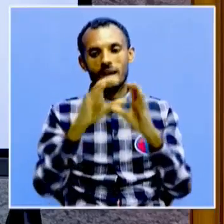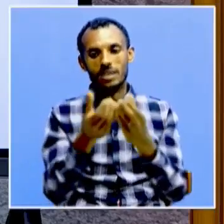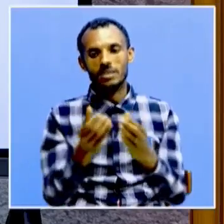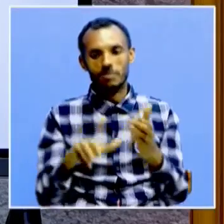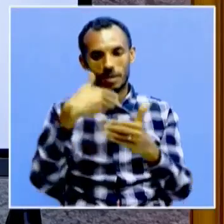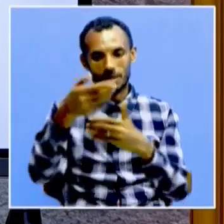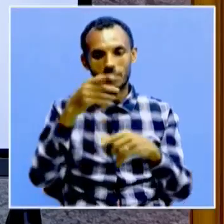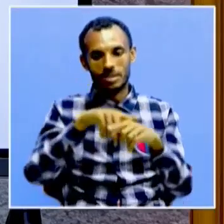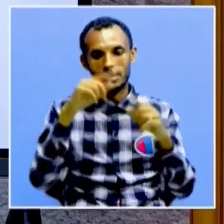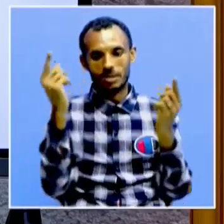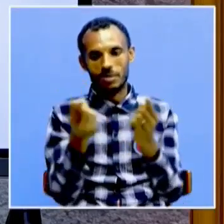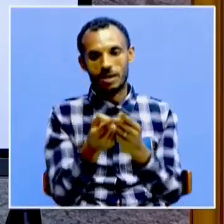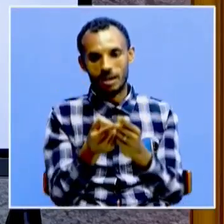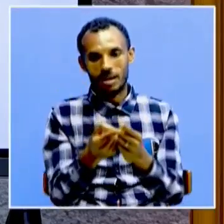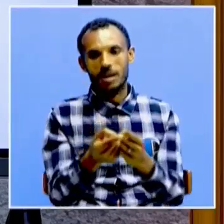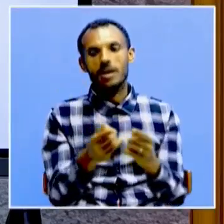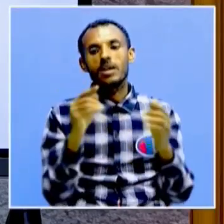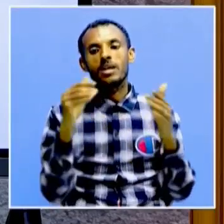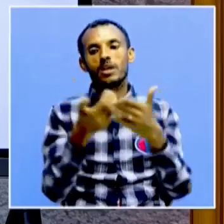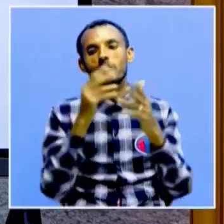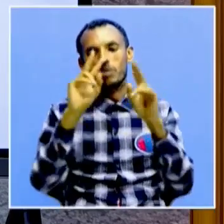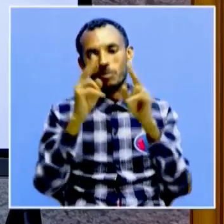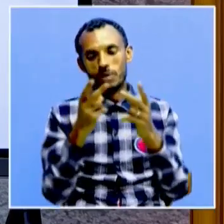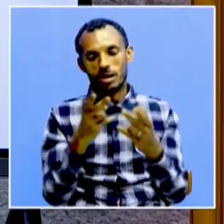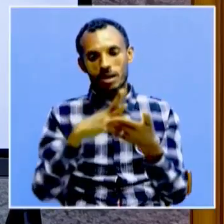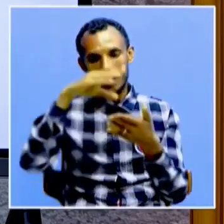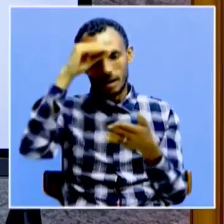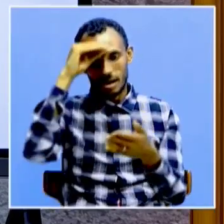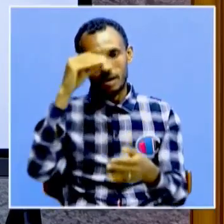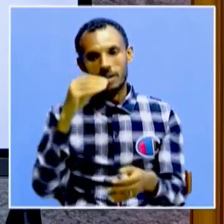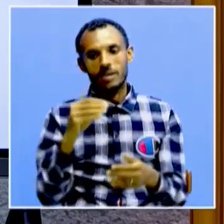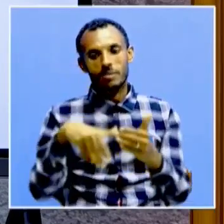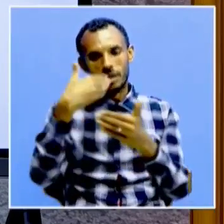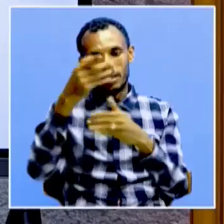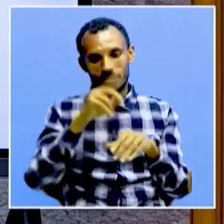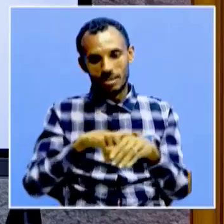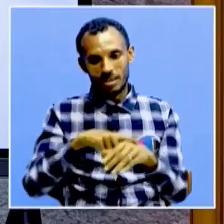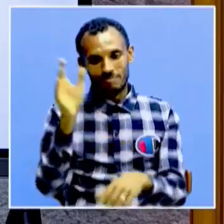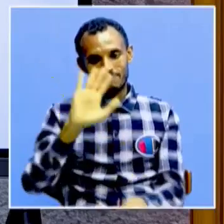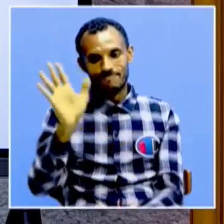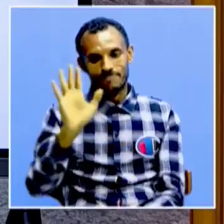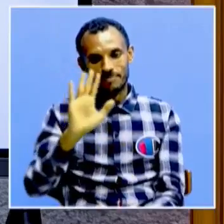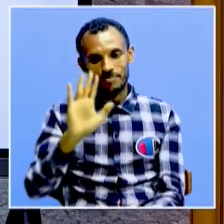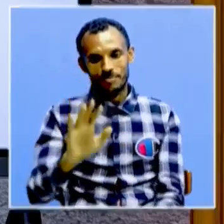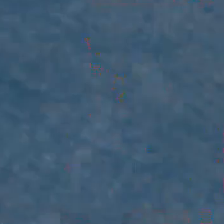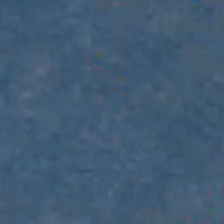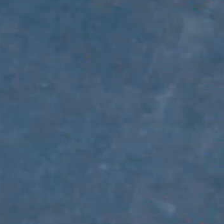see you with a different and a new topic to learn for next week. Until then, have a good one.